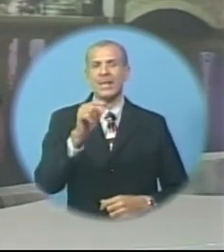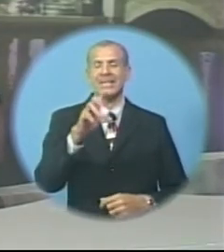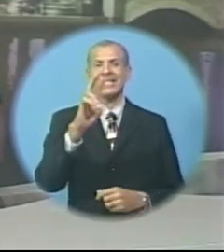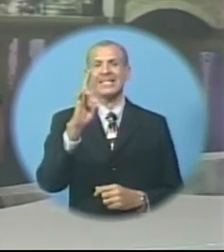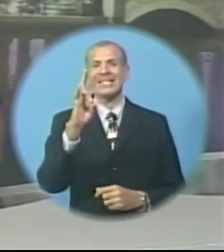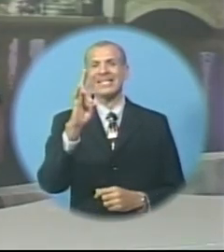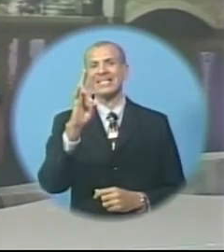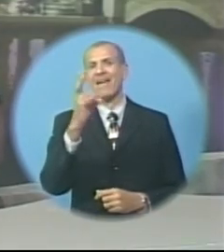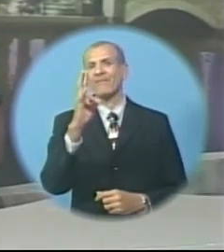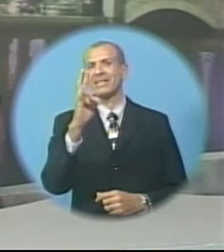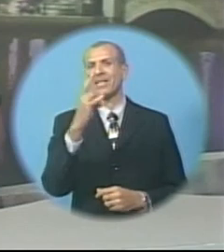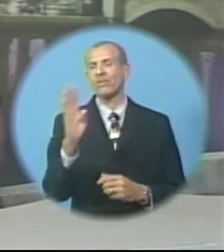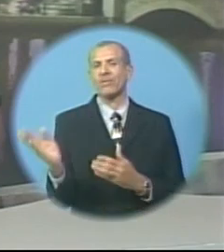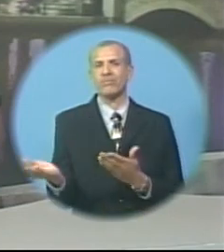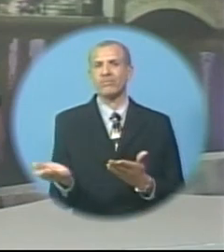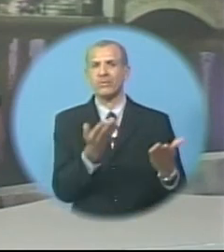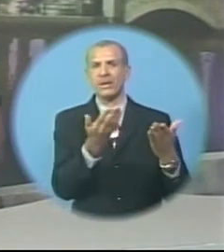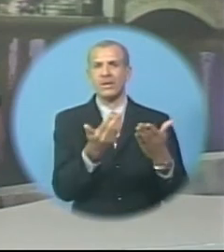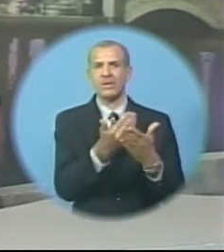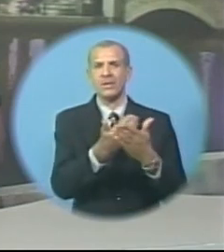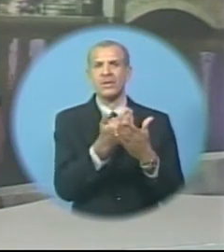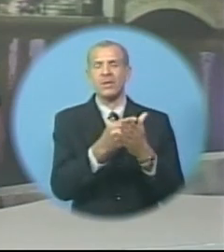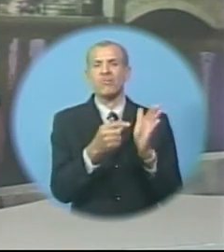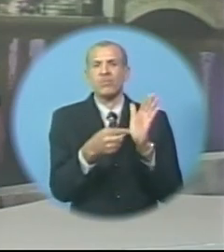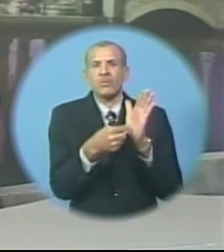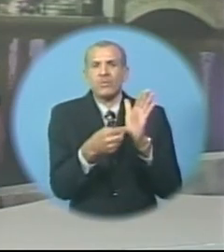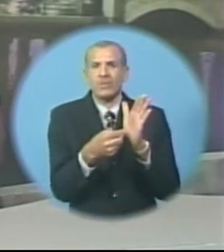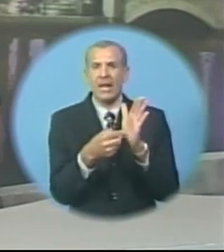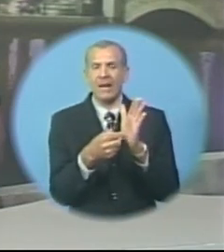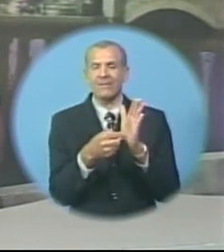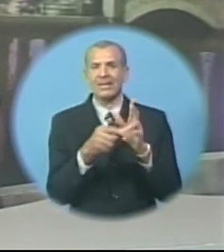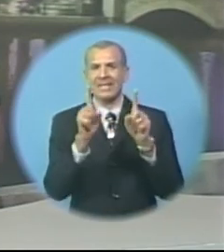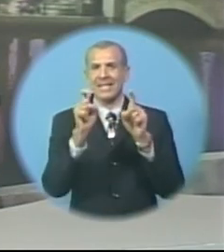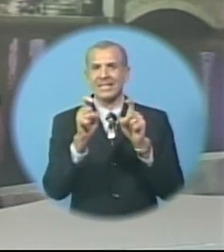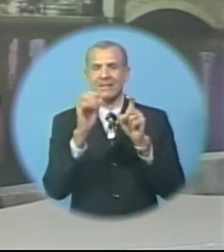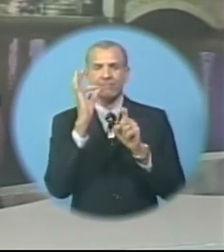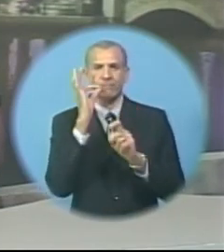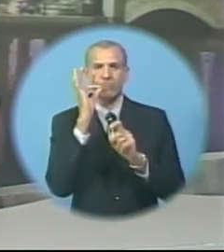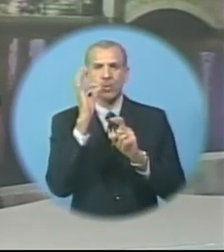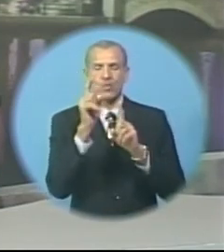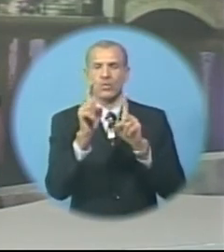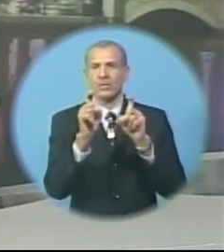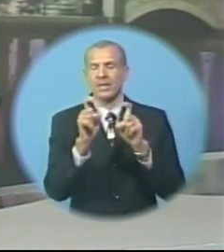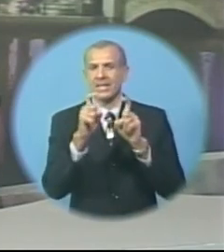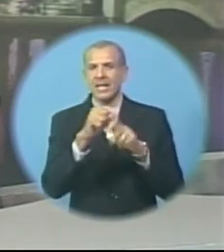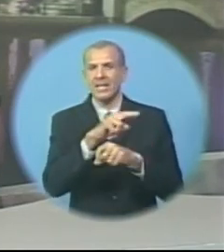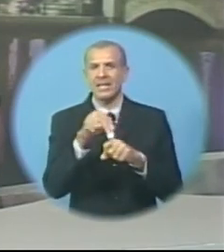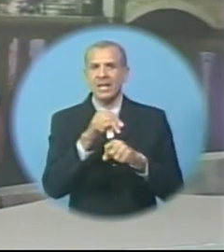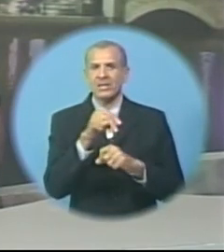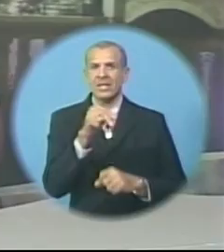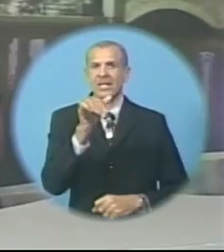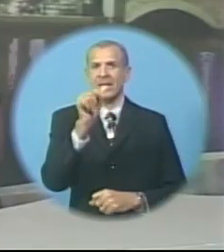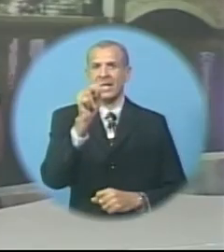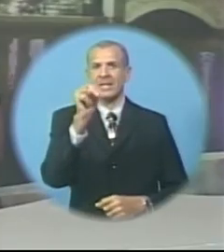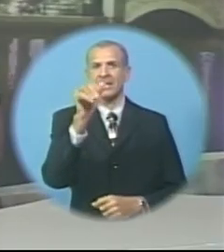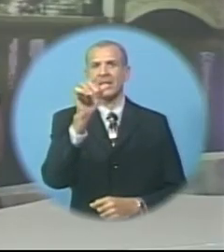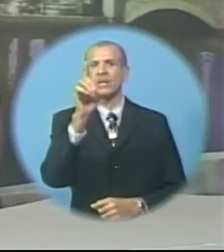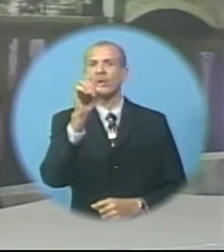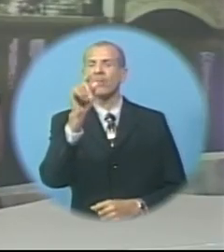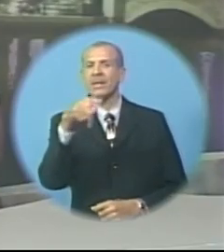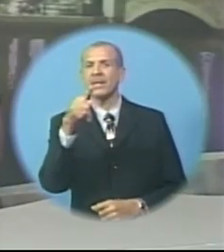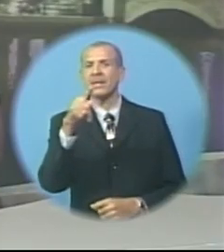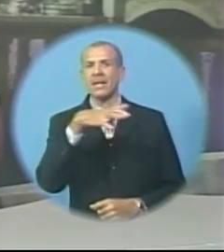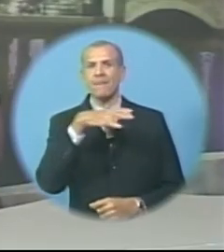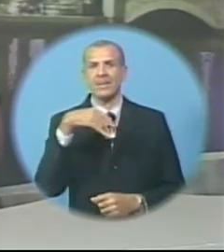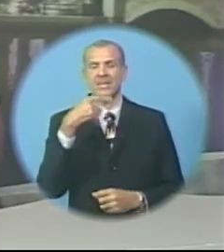2017 will usher in improved methods of drug testing for athletes here in Barbados, as the National Anti-Doping Commission has taken the